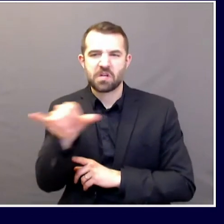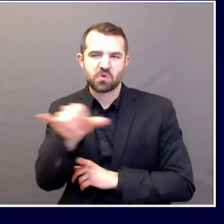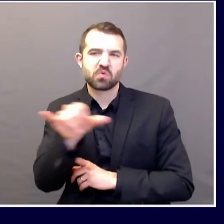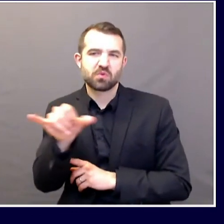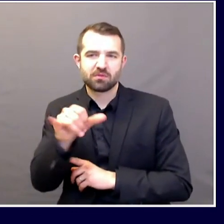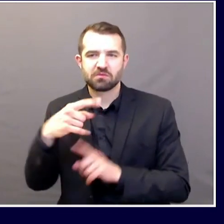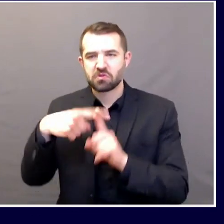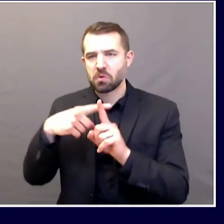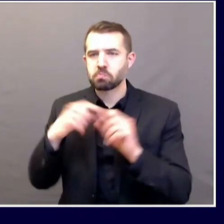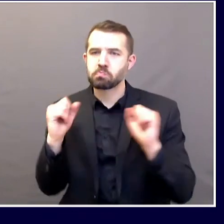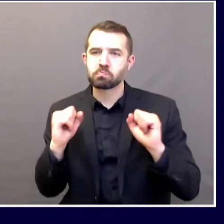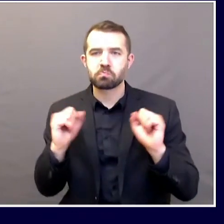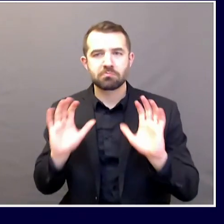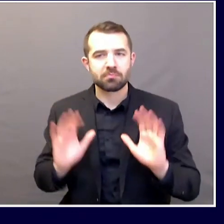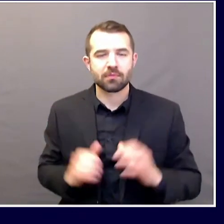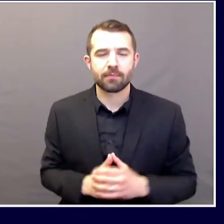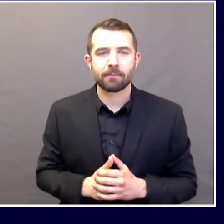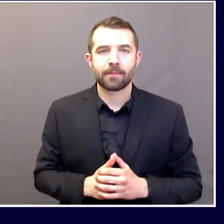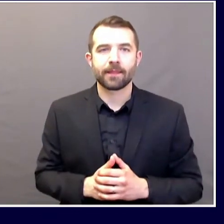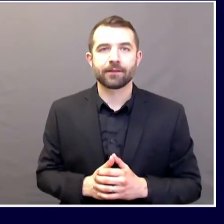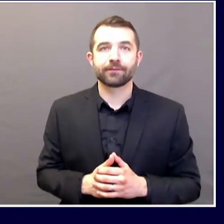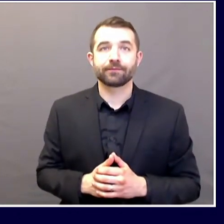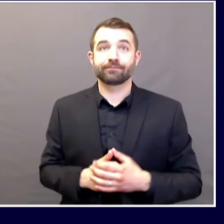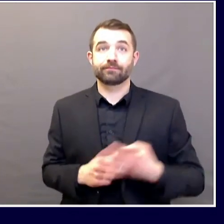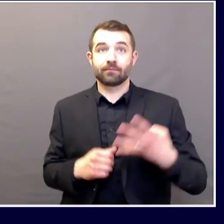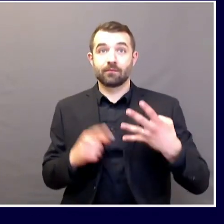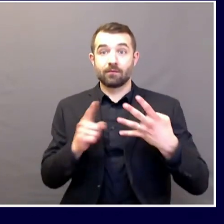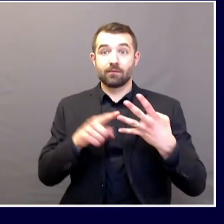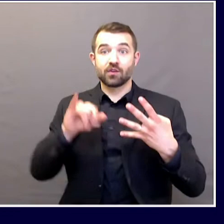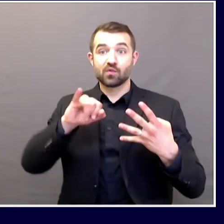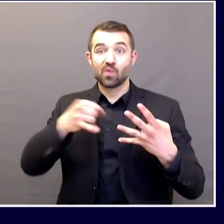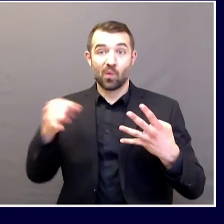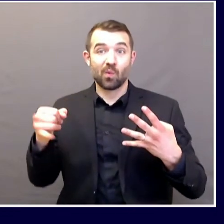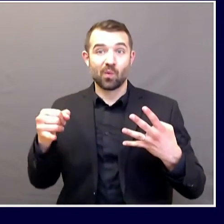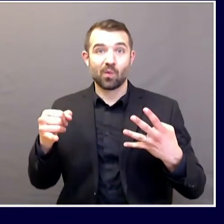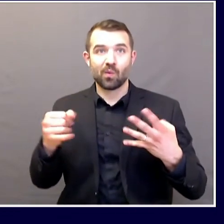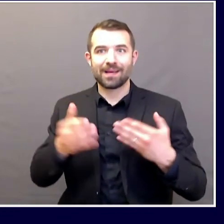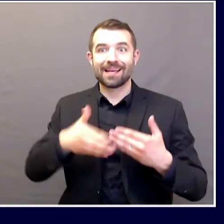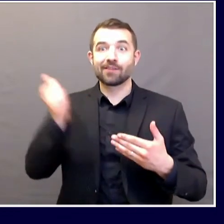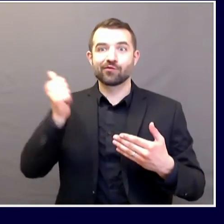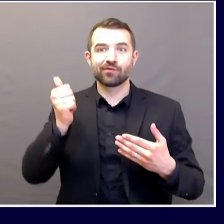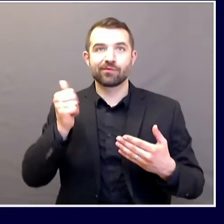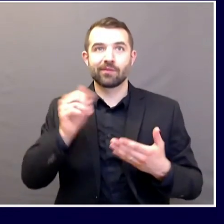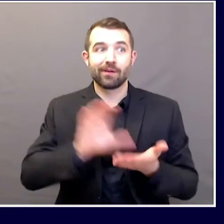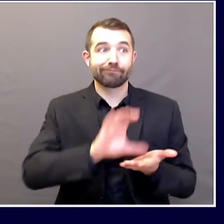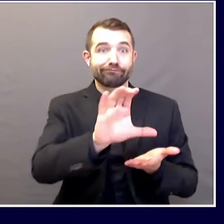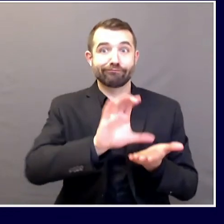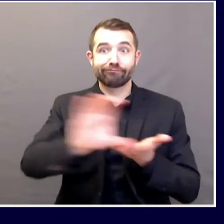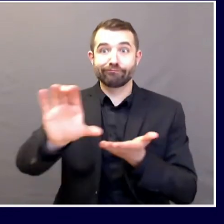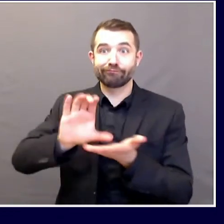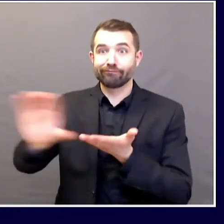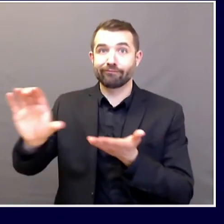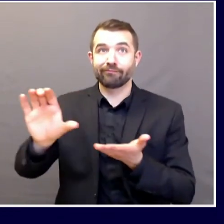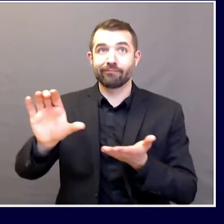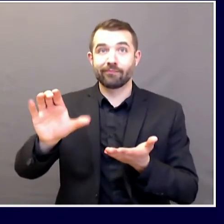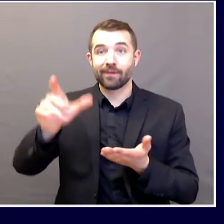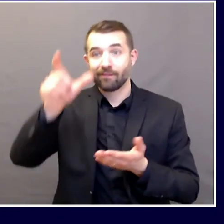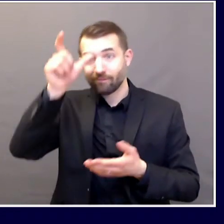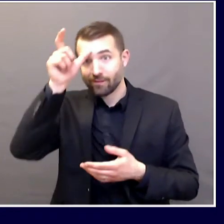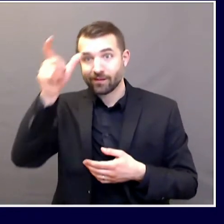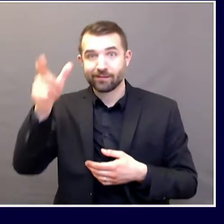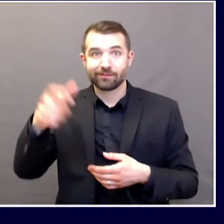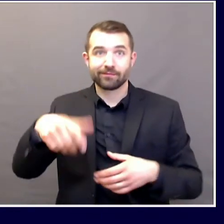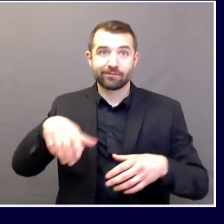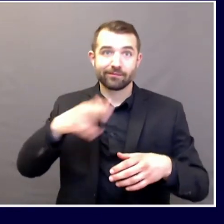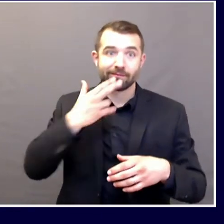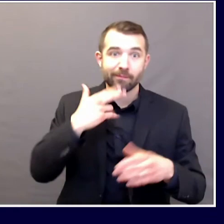one that we can give to public health nurses, EMS clinicians, independent pharmacists, to start going door to door